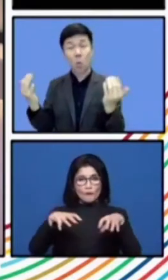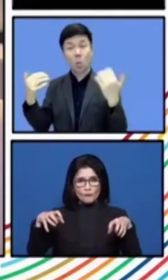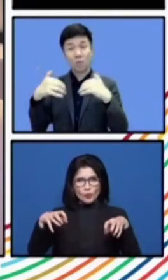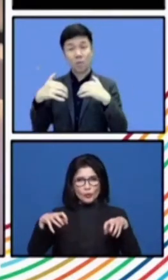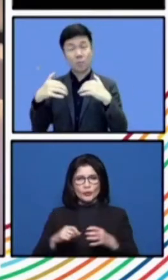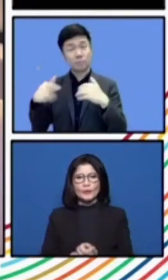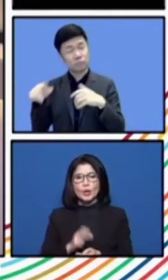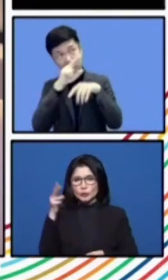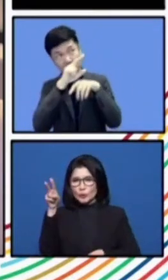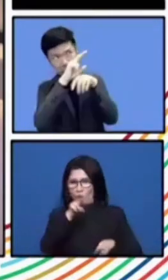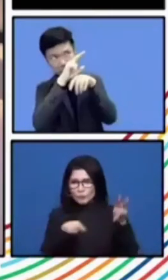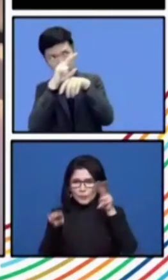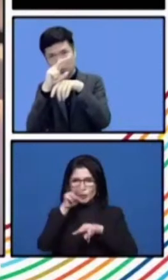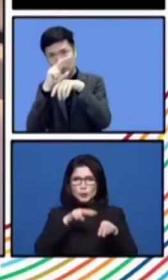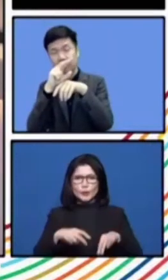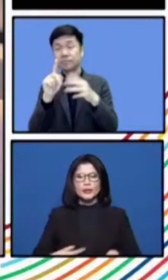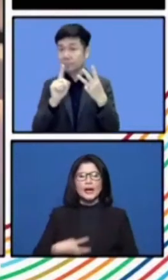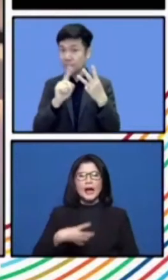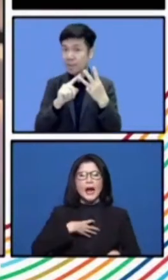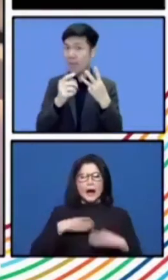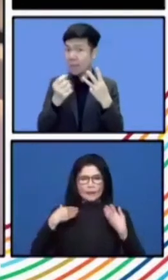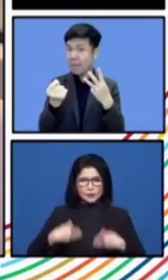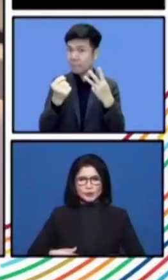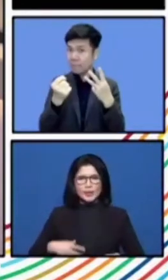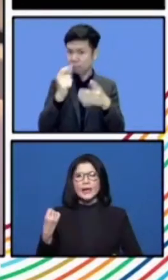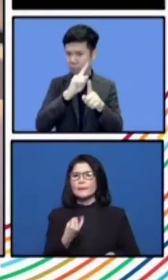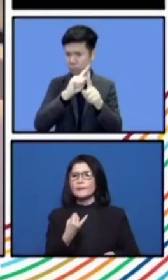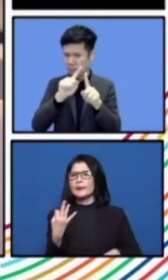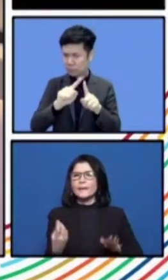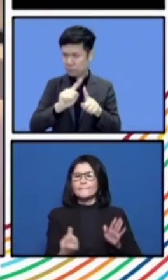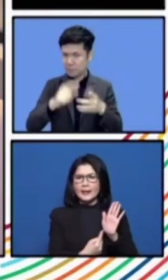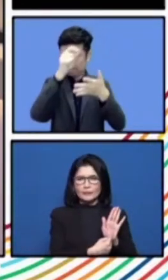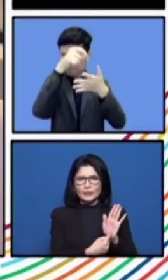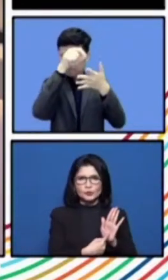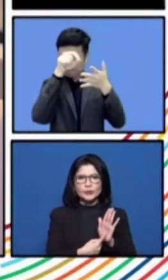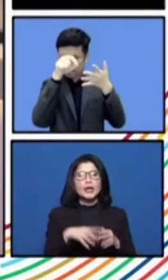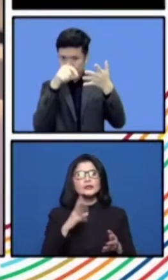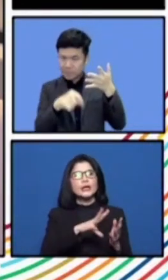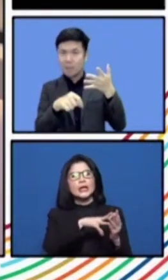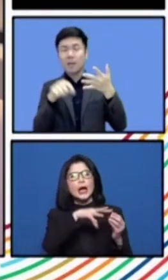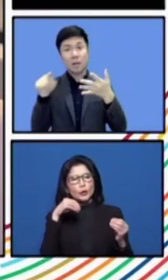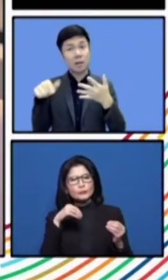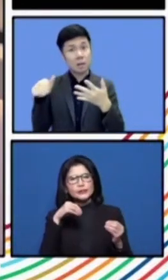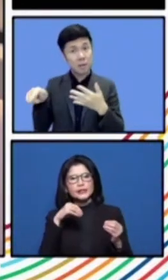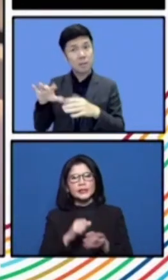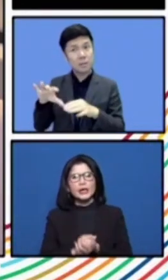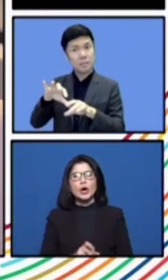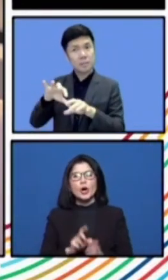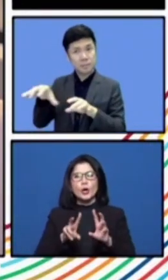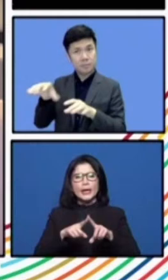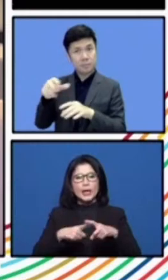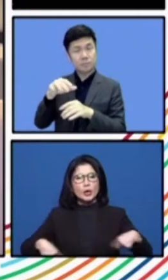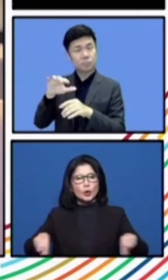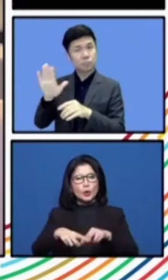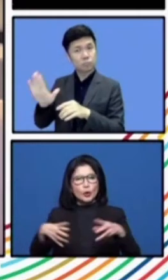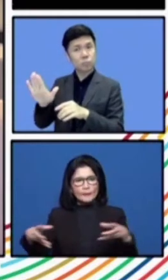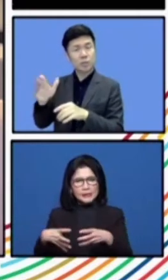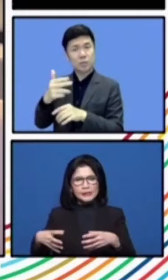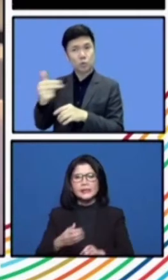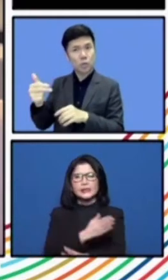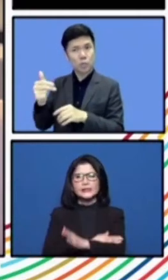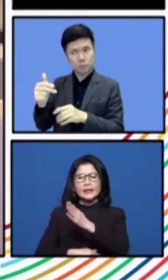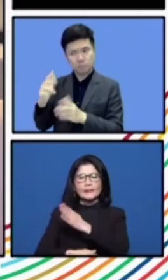monitoring have developed such indicators and are being adopted by our national disability commission third